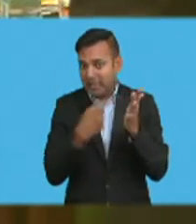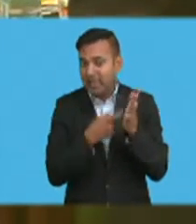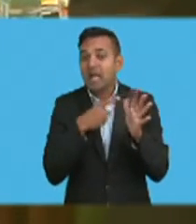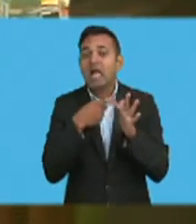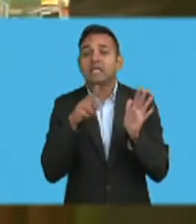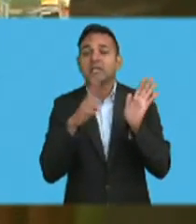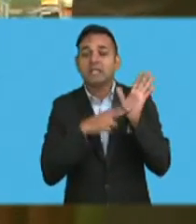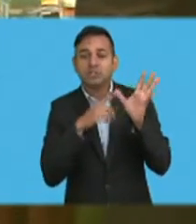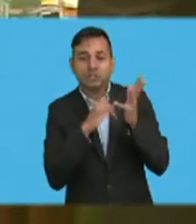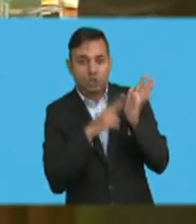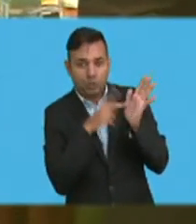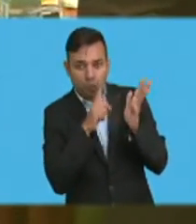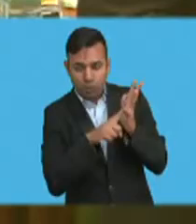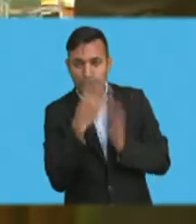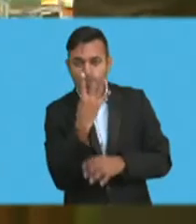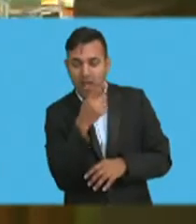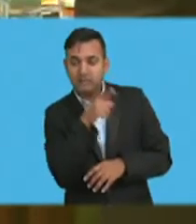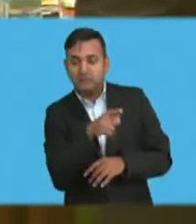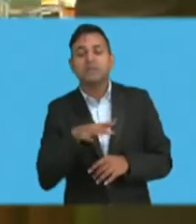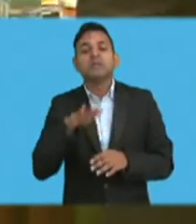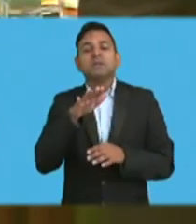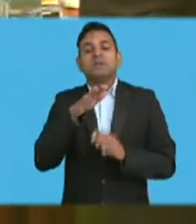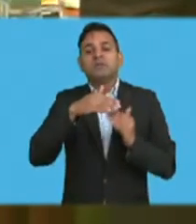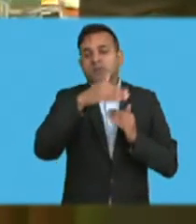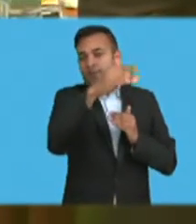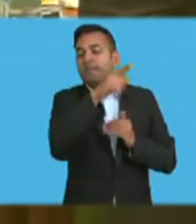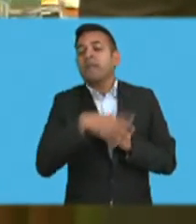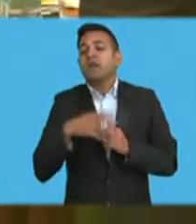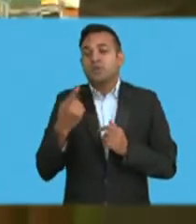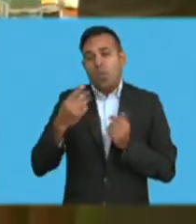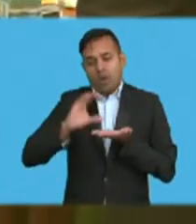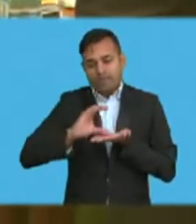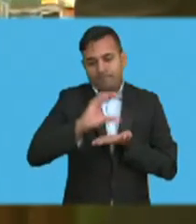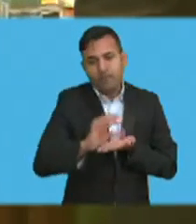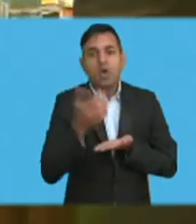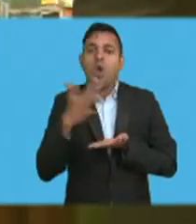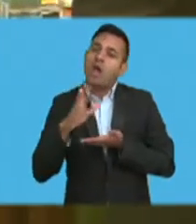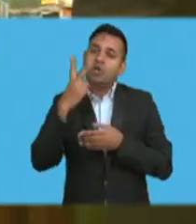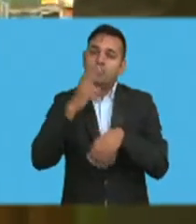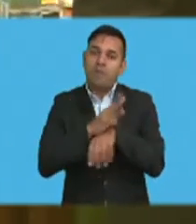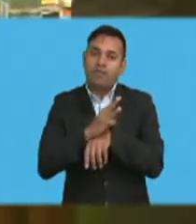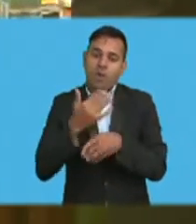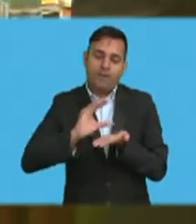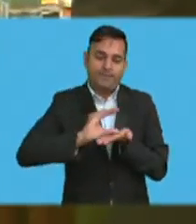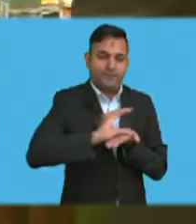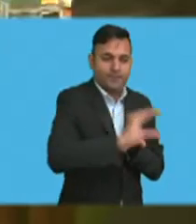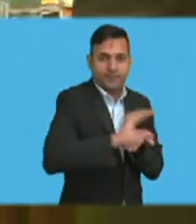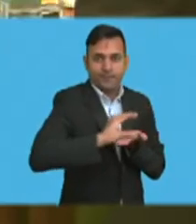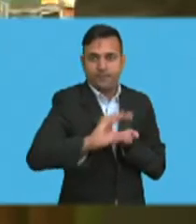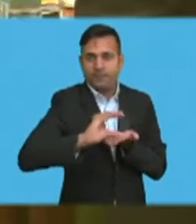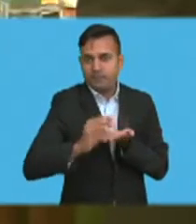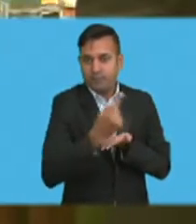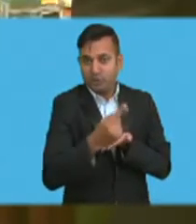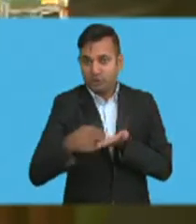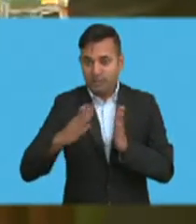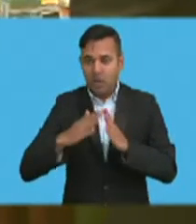in getting this out, even though we gave out the grants about 2 months ago, is because of the weather condition. Madam Speaker, we don't want to do, call them